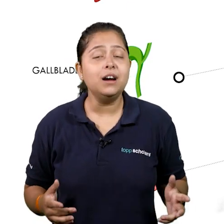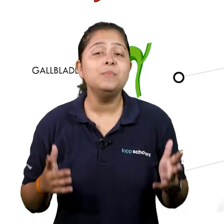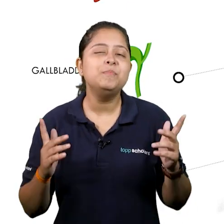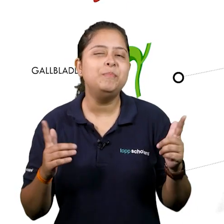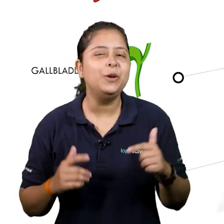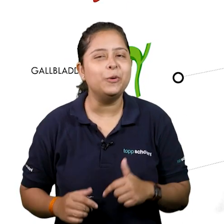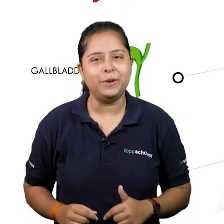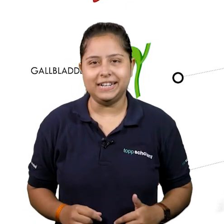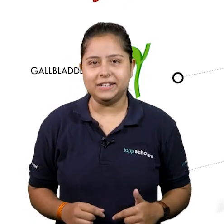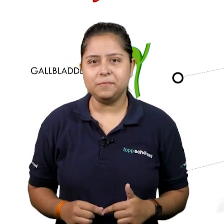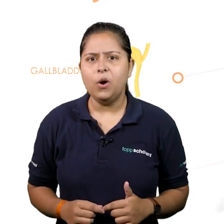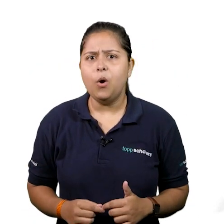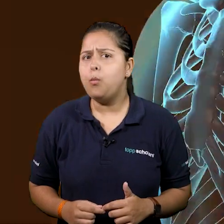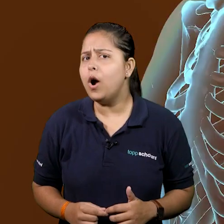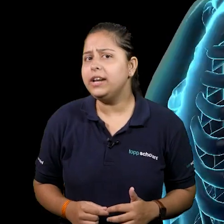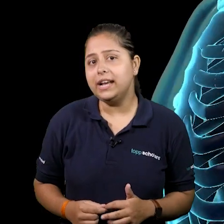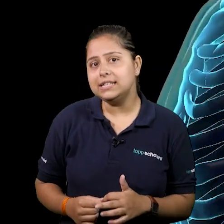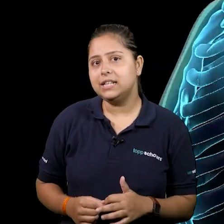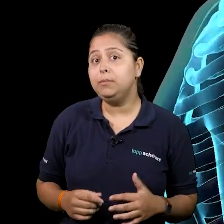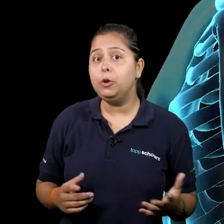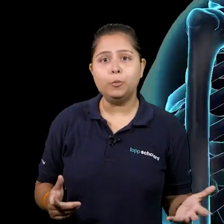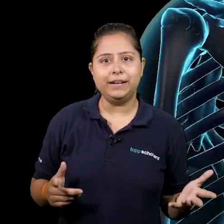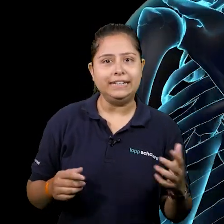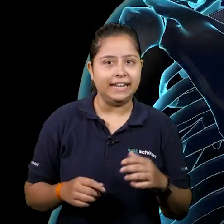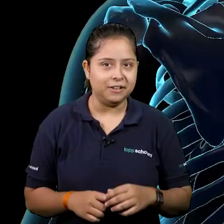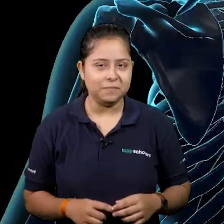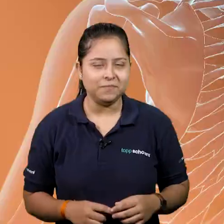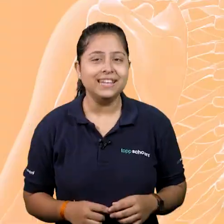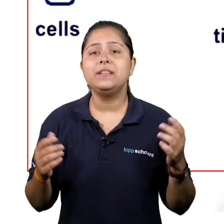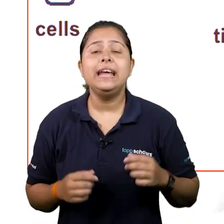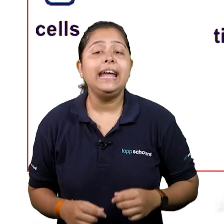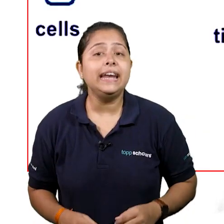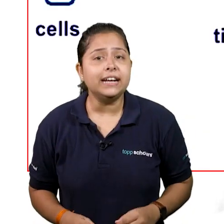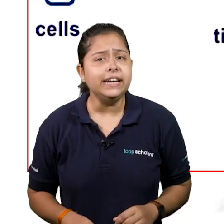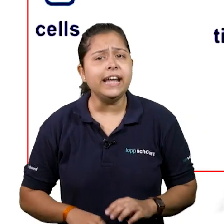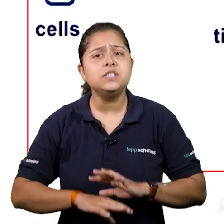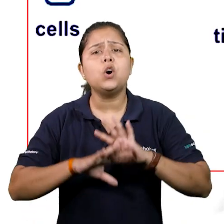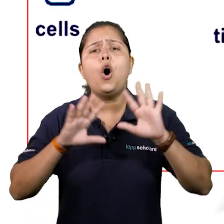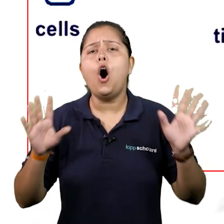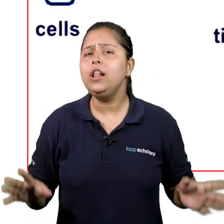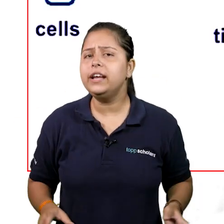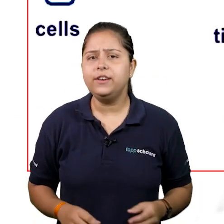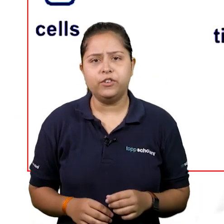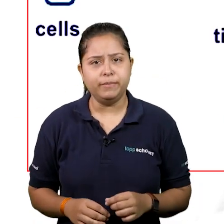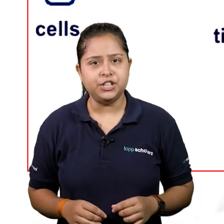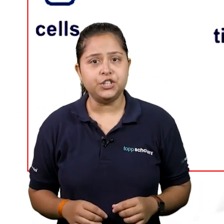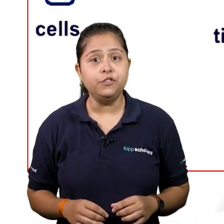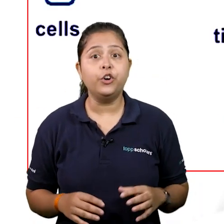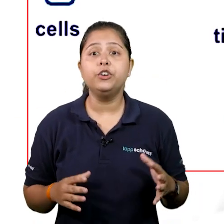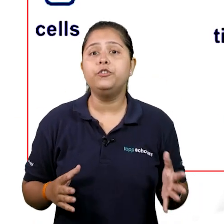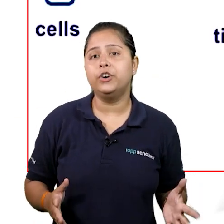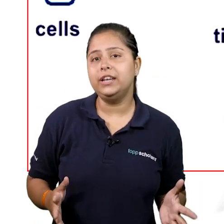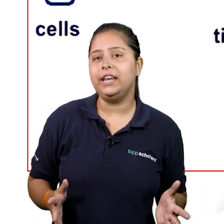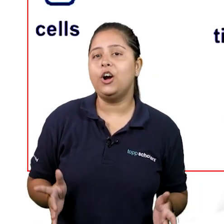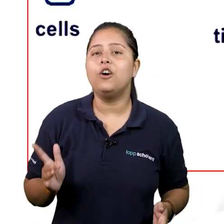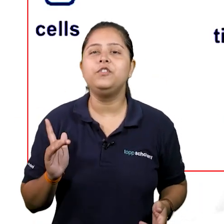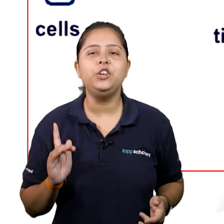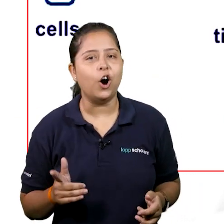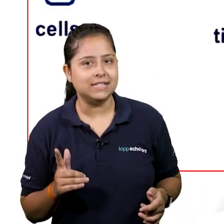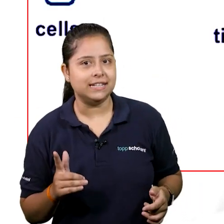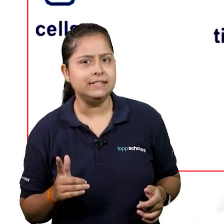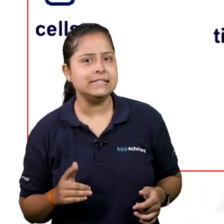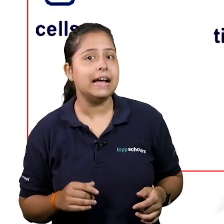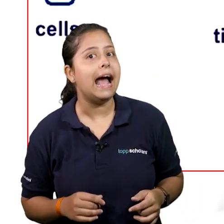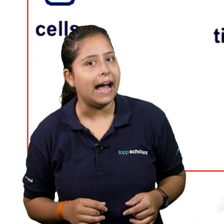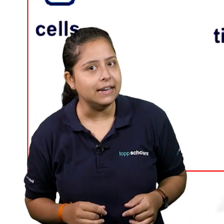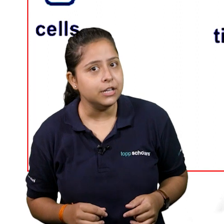a blueprint. What is the blueprint then? It contains all the information for the working of